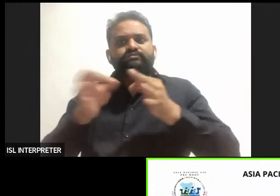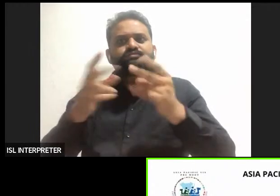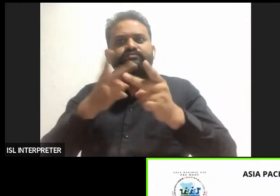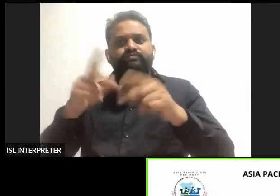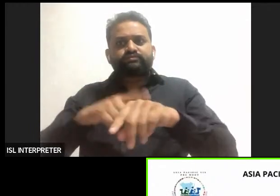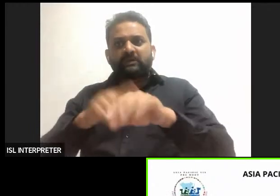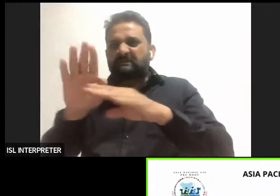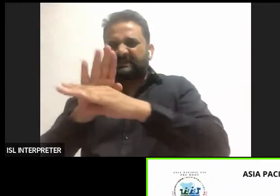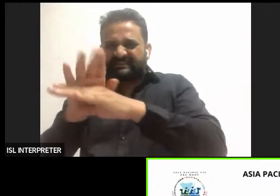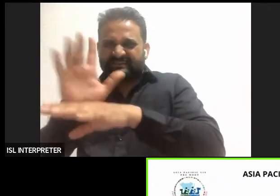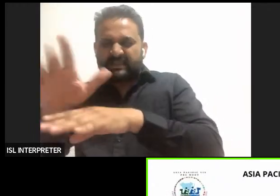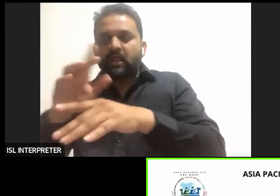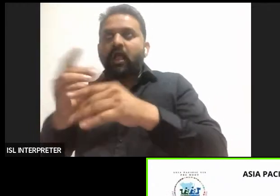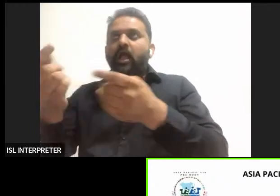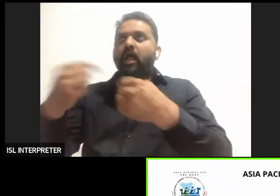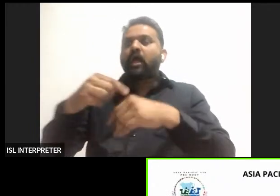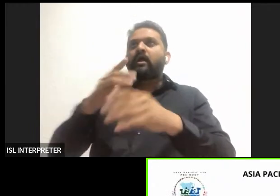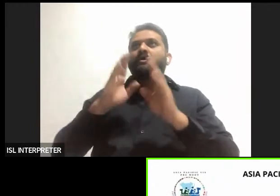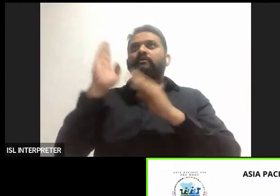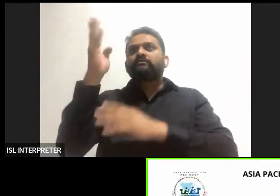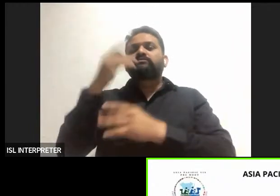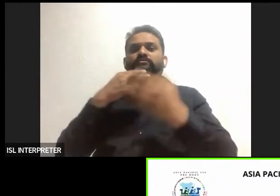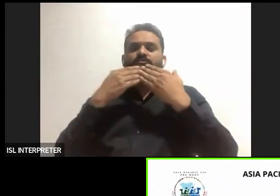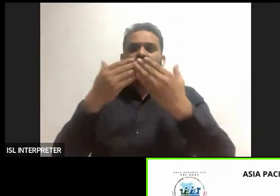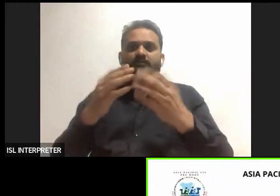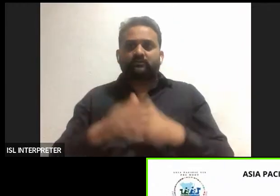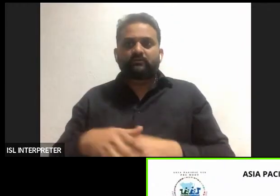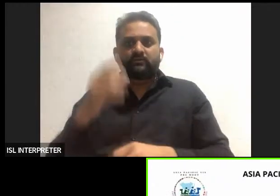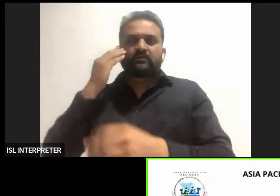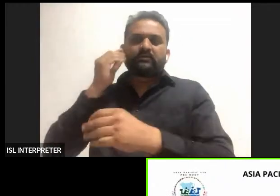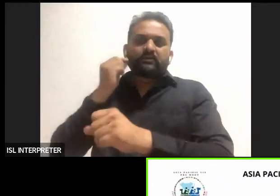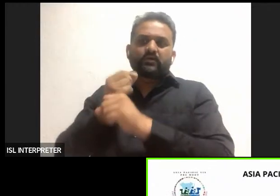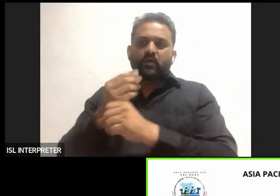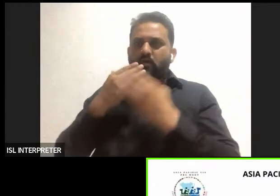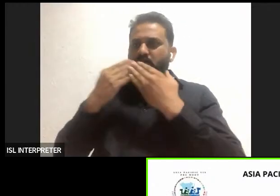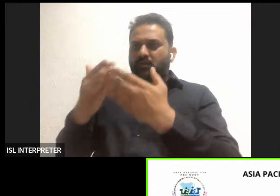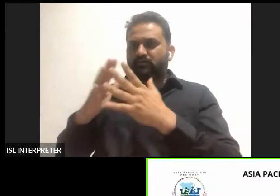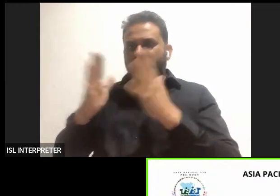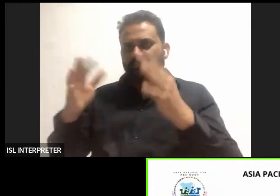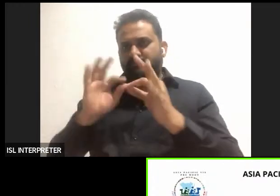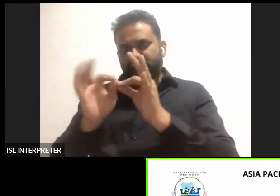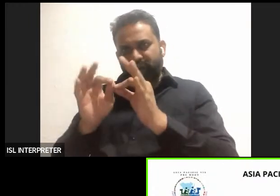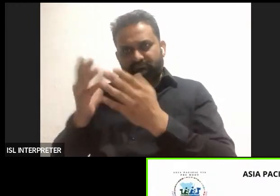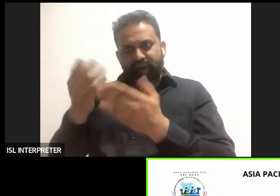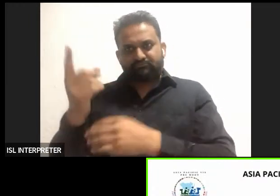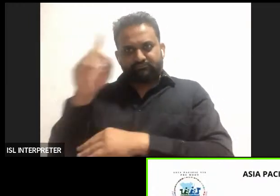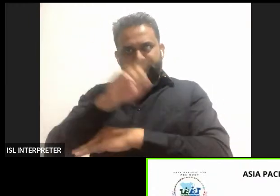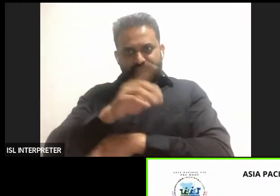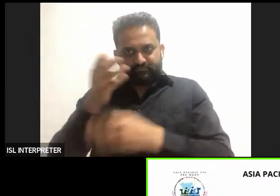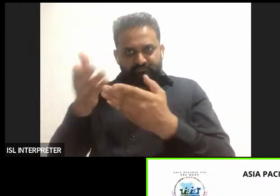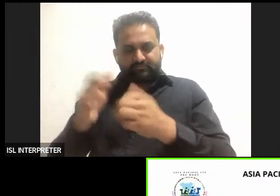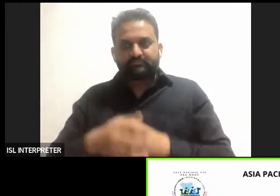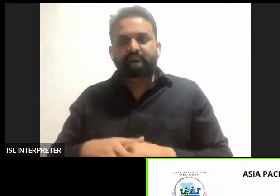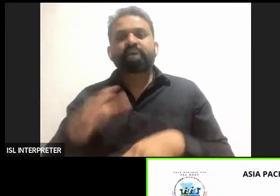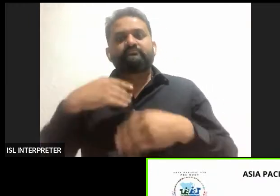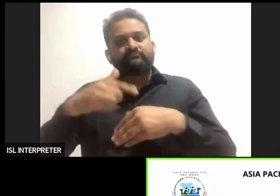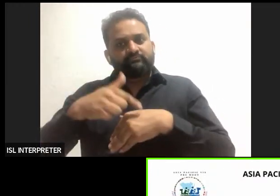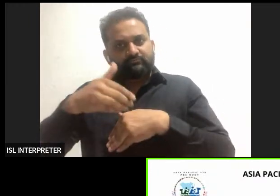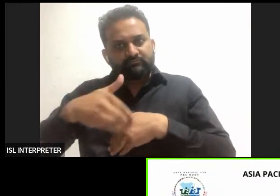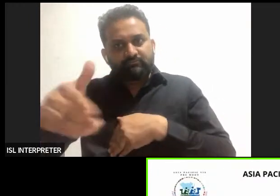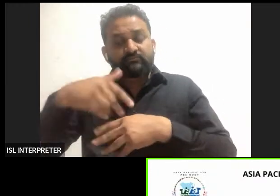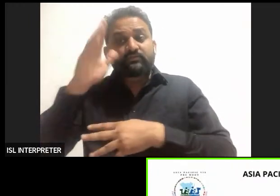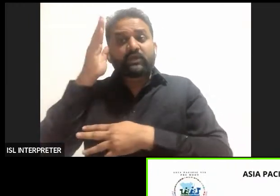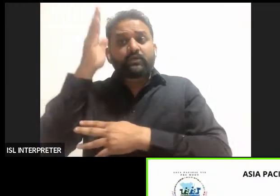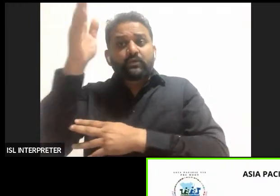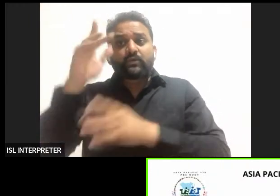busy schedule for us. We also thank Mr. Gaurav, sir, for interpreting for this session. And we look forward to our future webinars